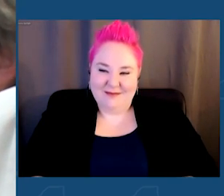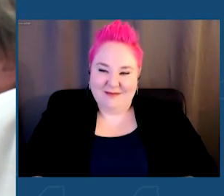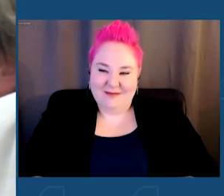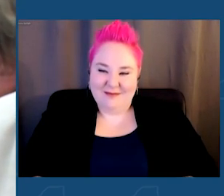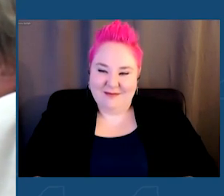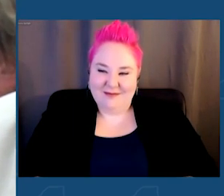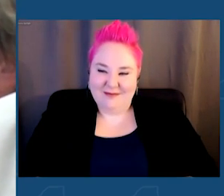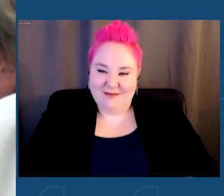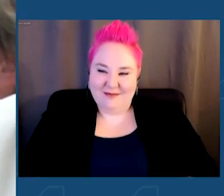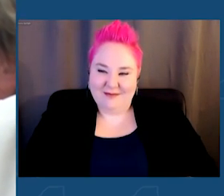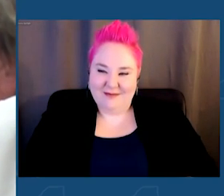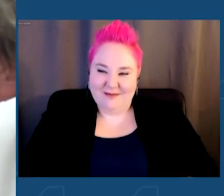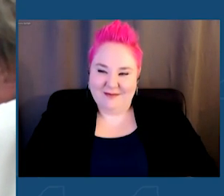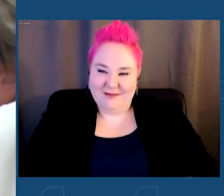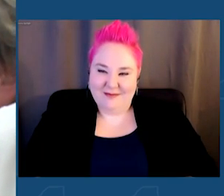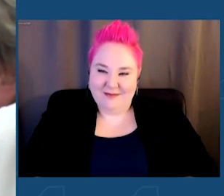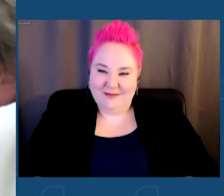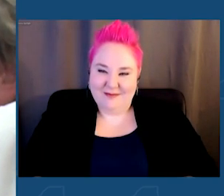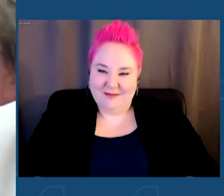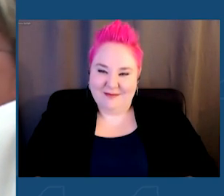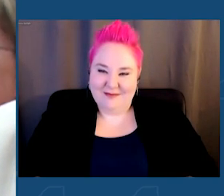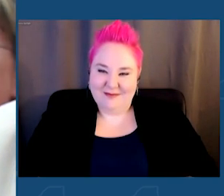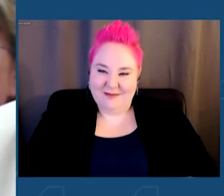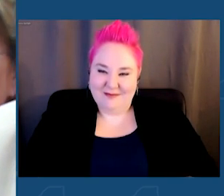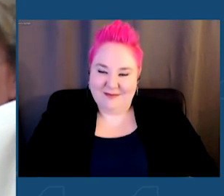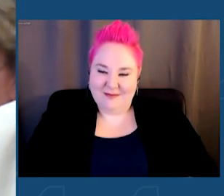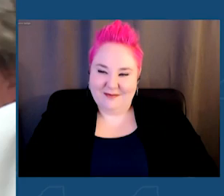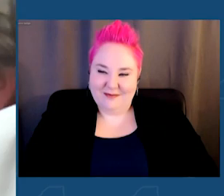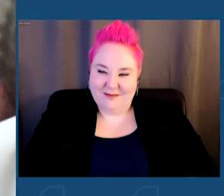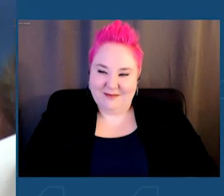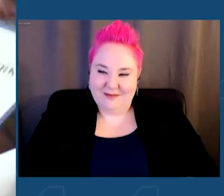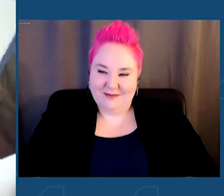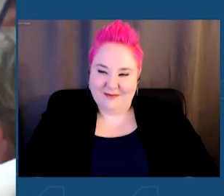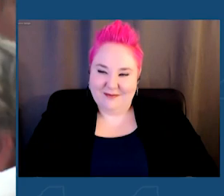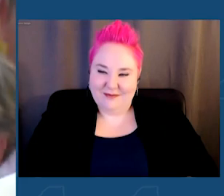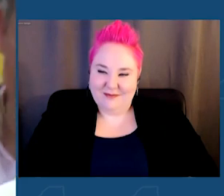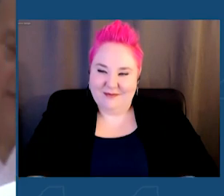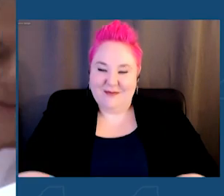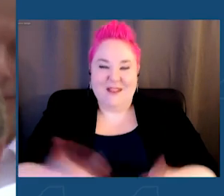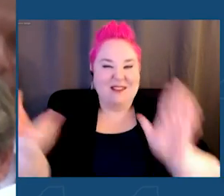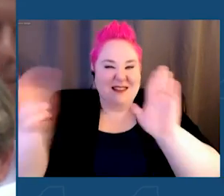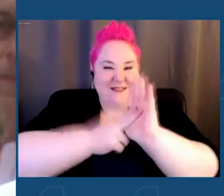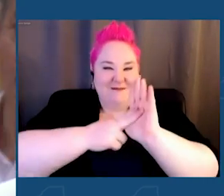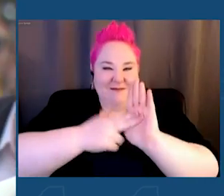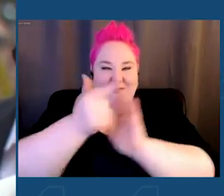This is our bill. Yes, thank you, Governor. How are you? All right. The bill is signed. Thank you.